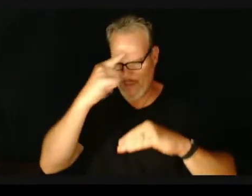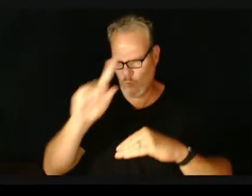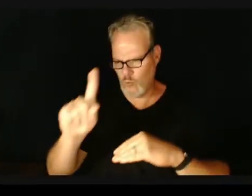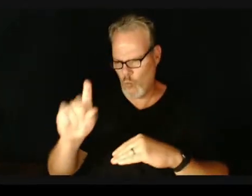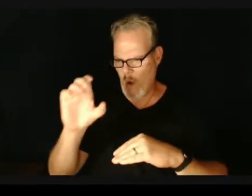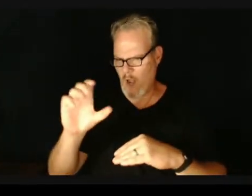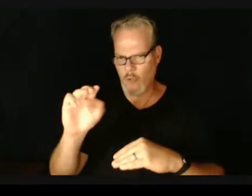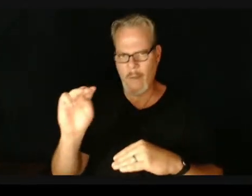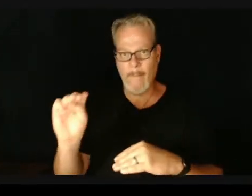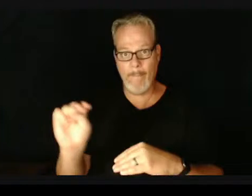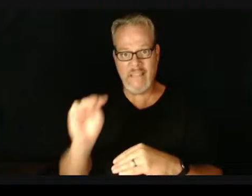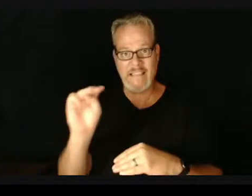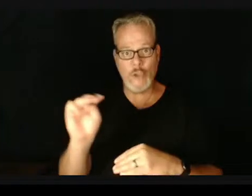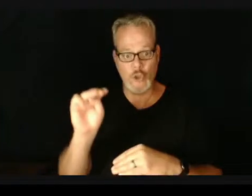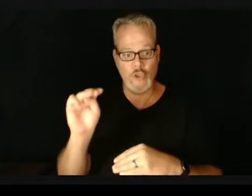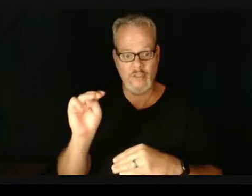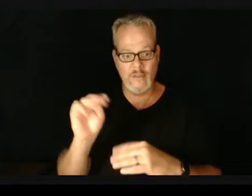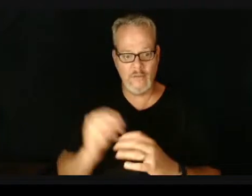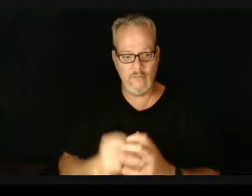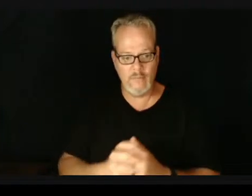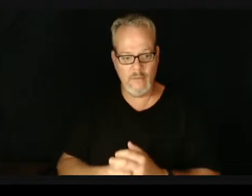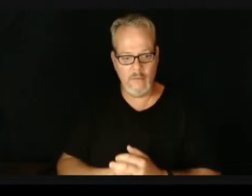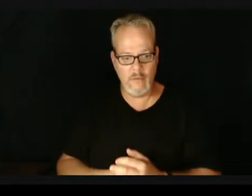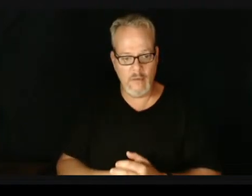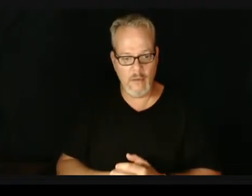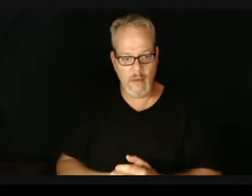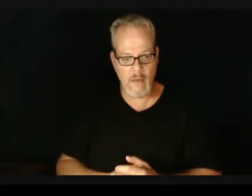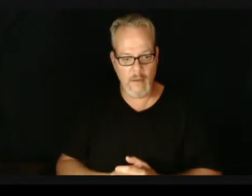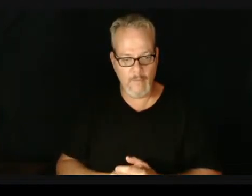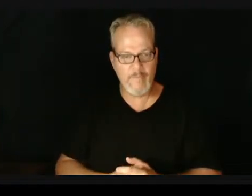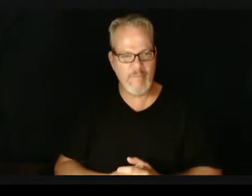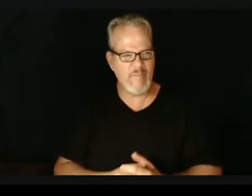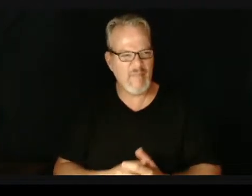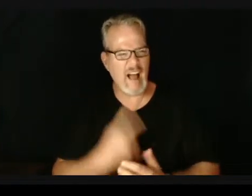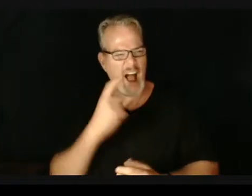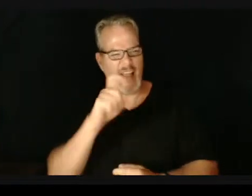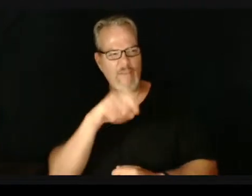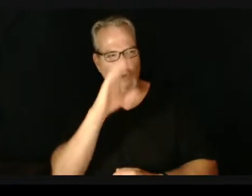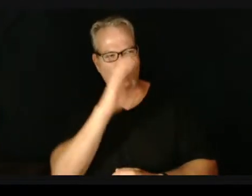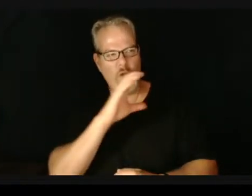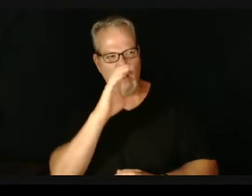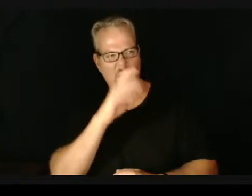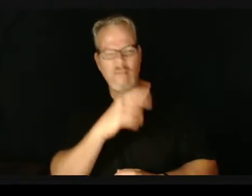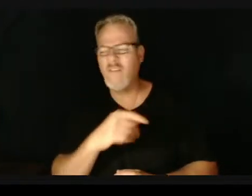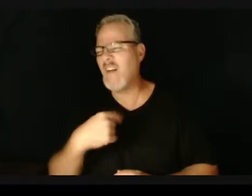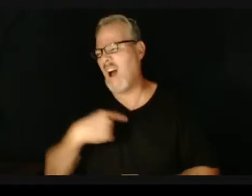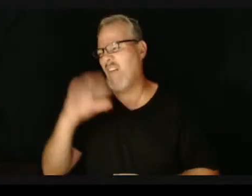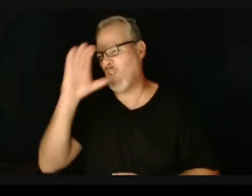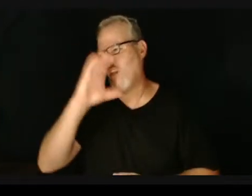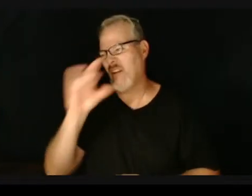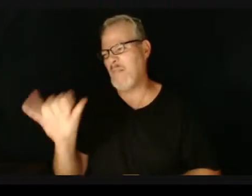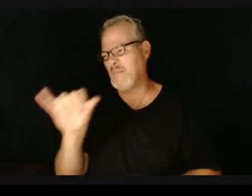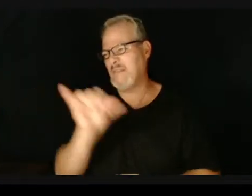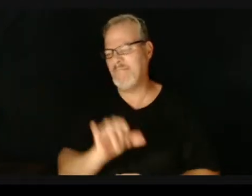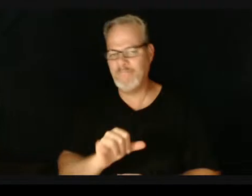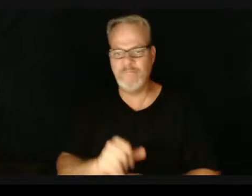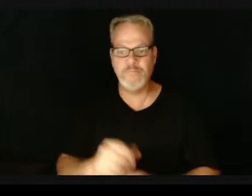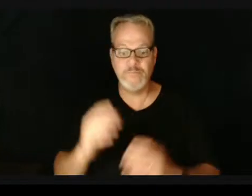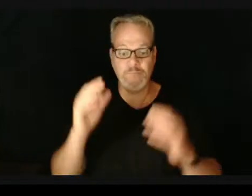something? Maybe less. I'd have to look it up. Yeah. I have to look it up. All right. And then